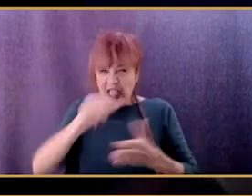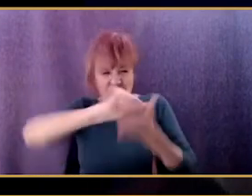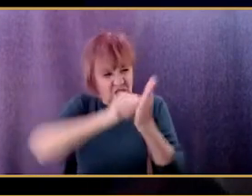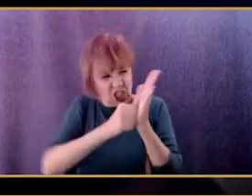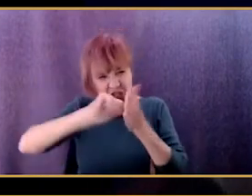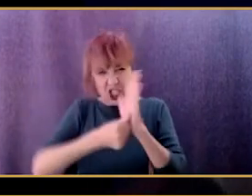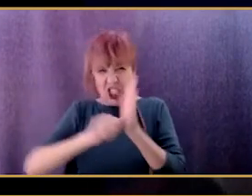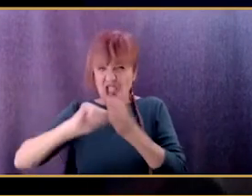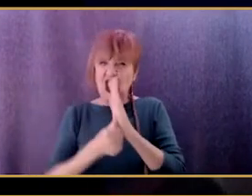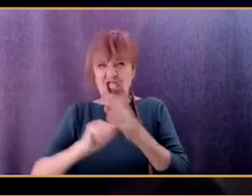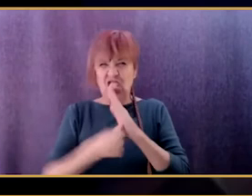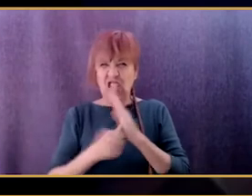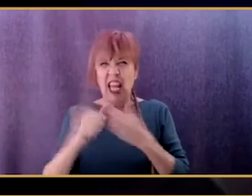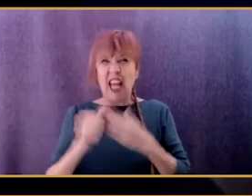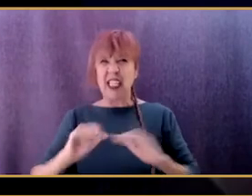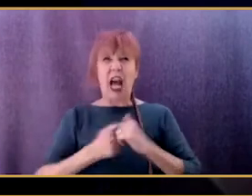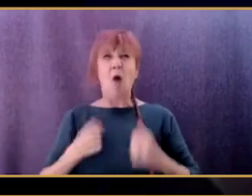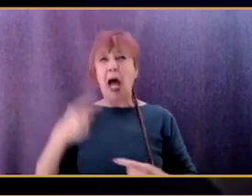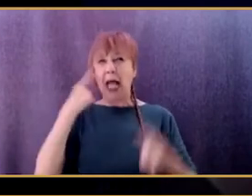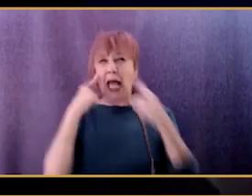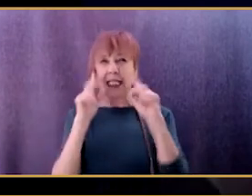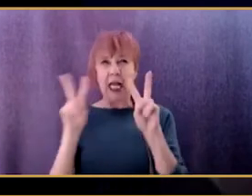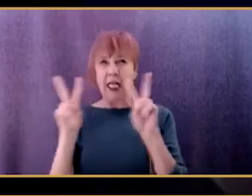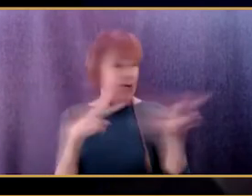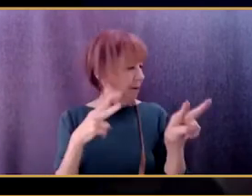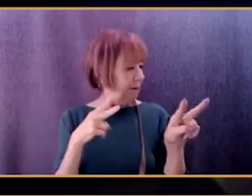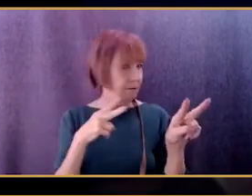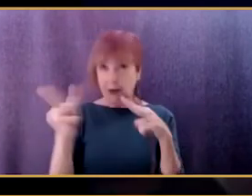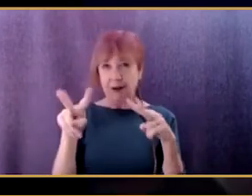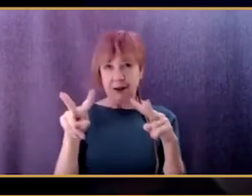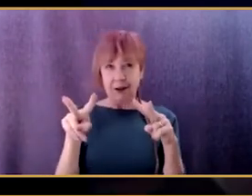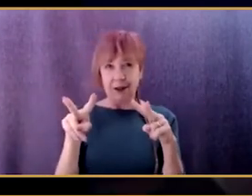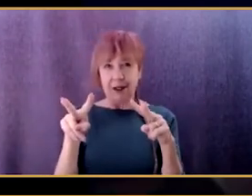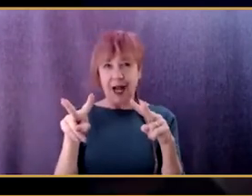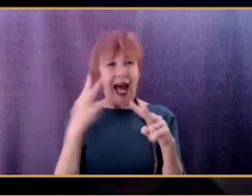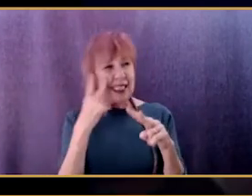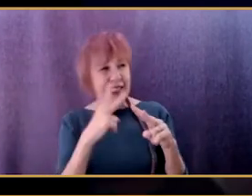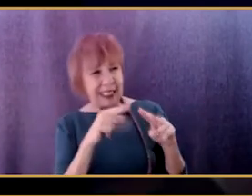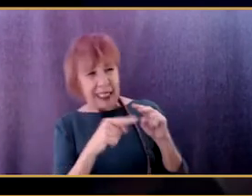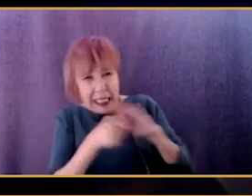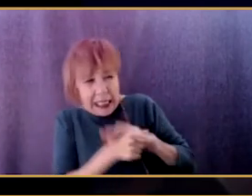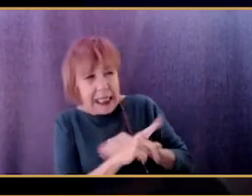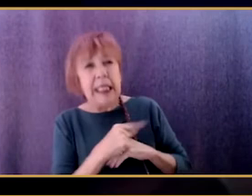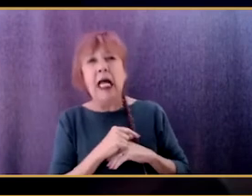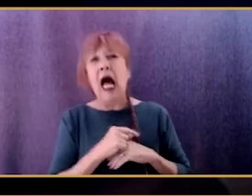slide onto screen In rhythm with her spoken performance And in typographic layouts that reflect her delivery